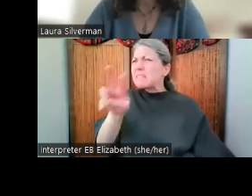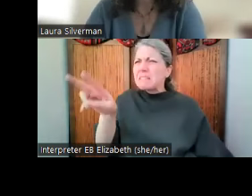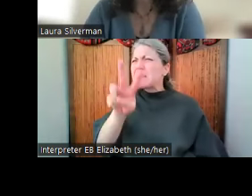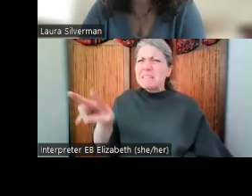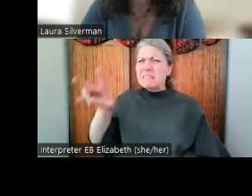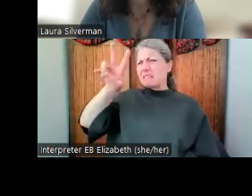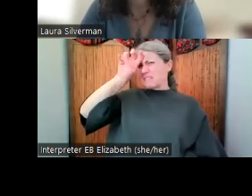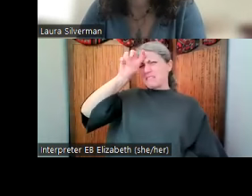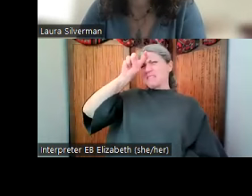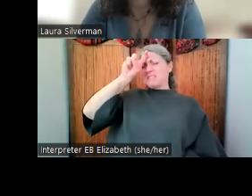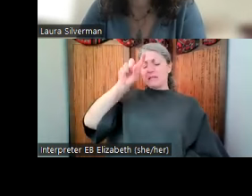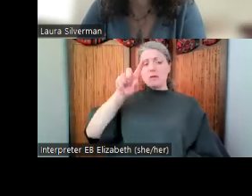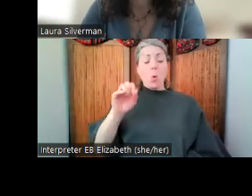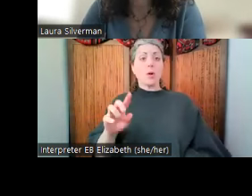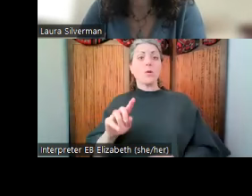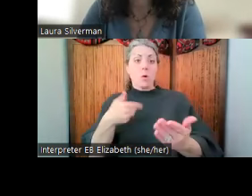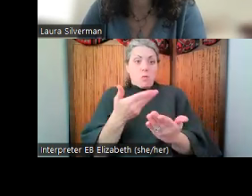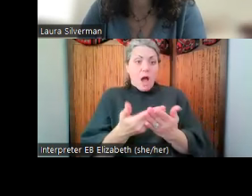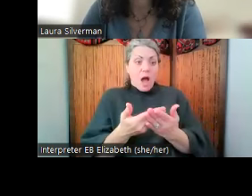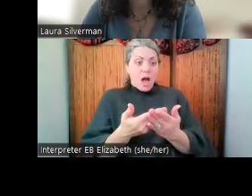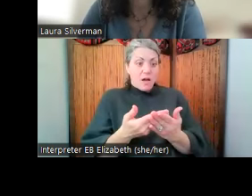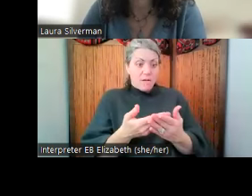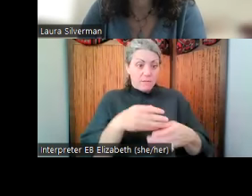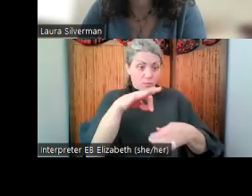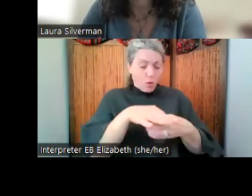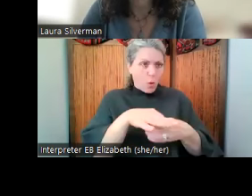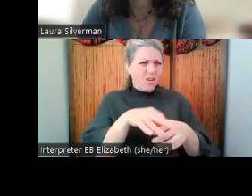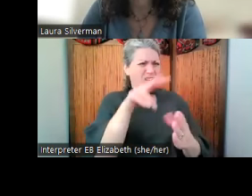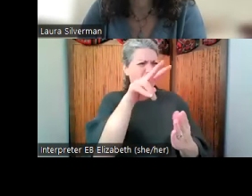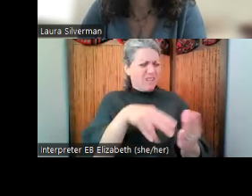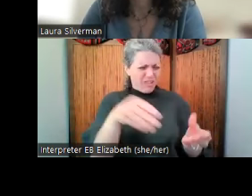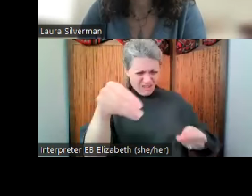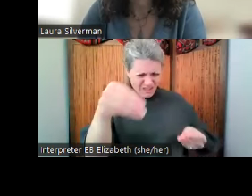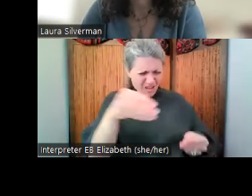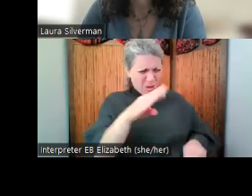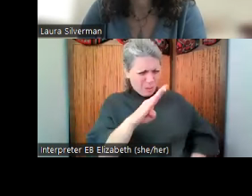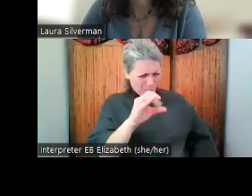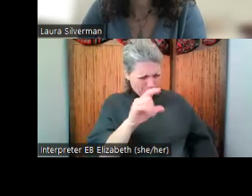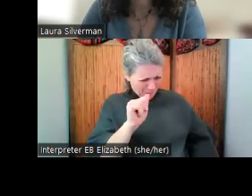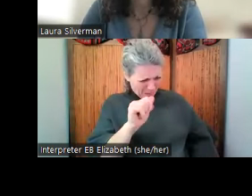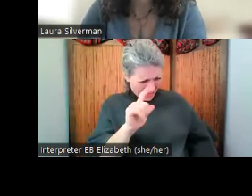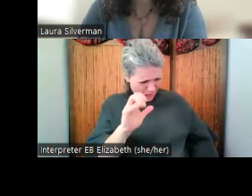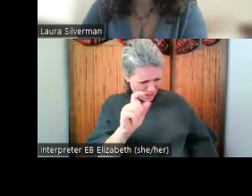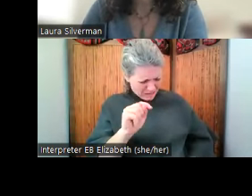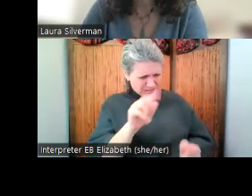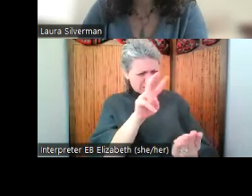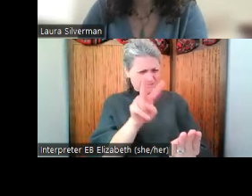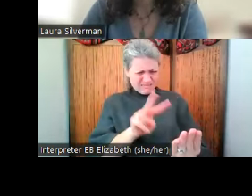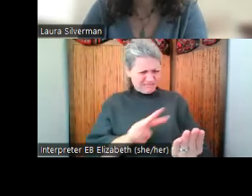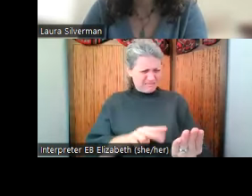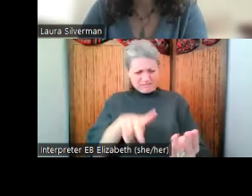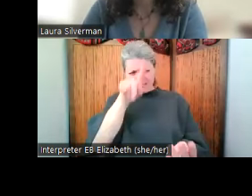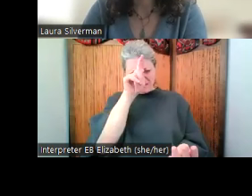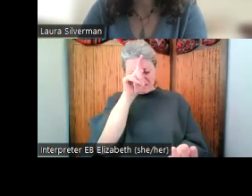your polling place and look at the ballot, the language can be really confusing. So one